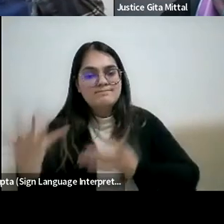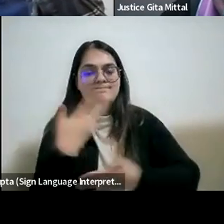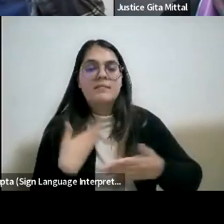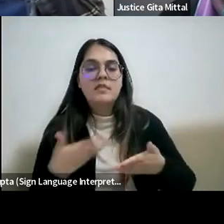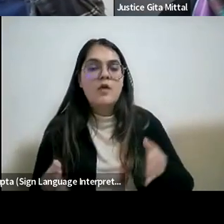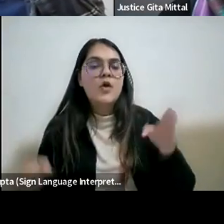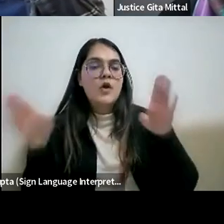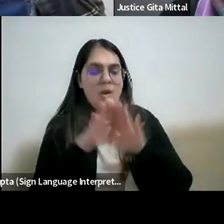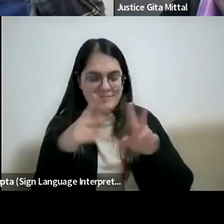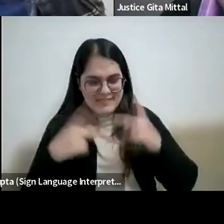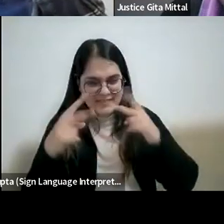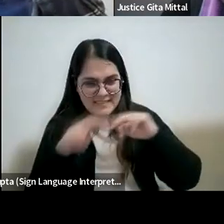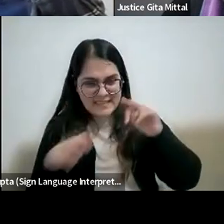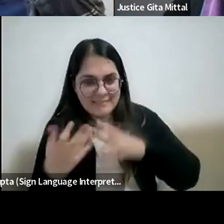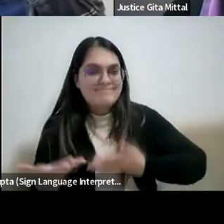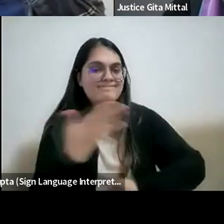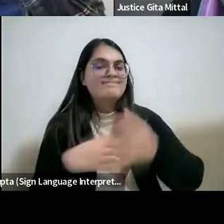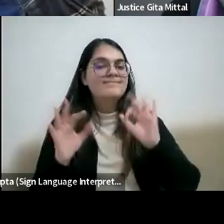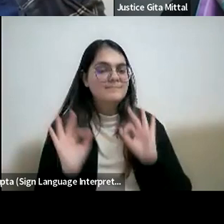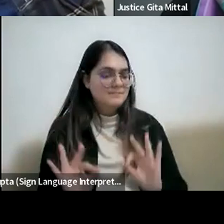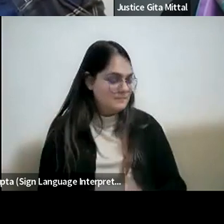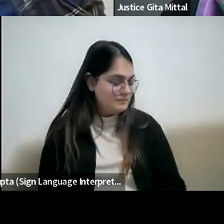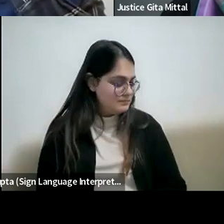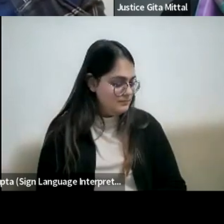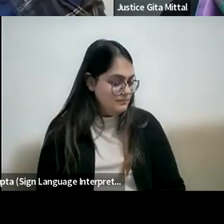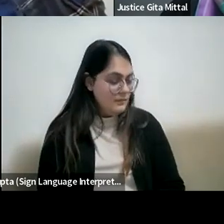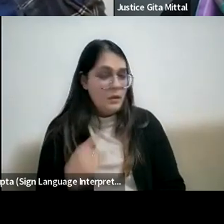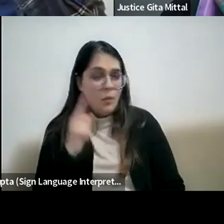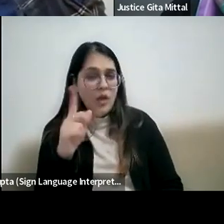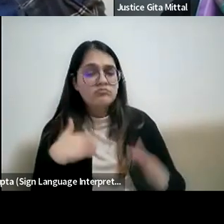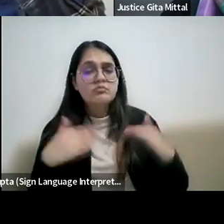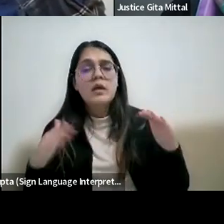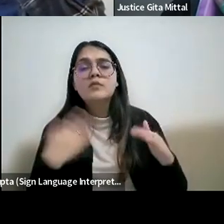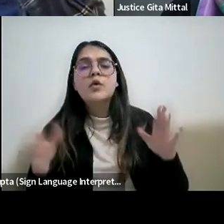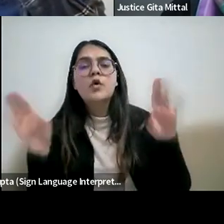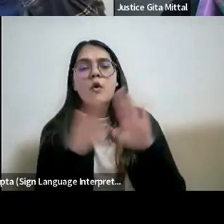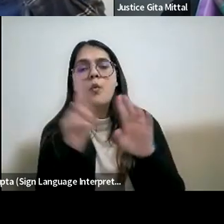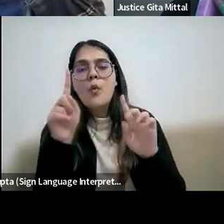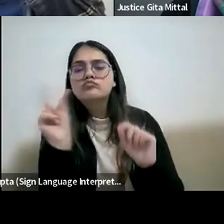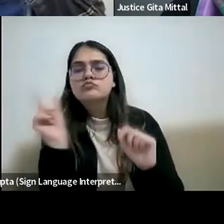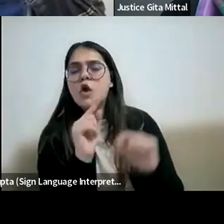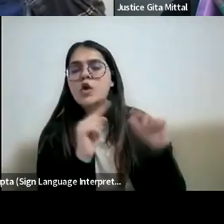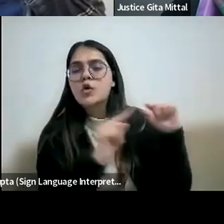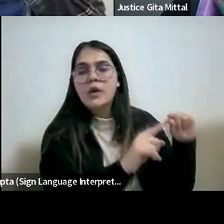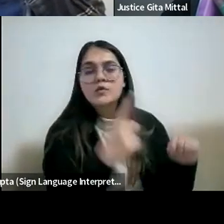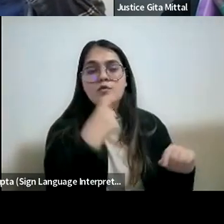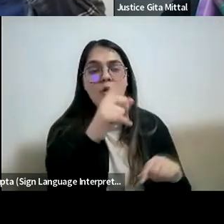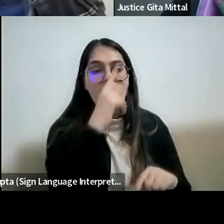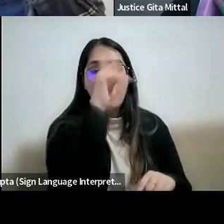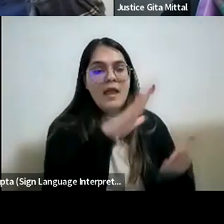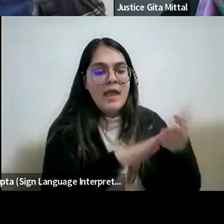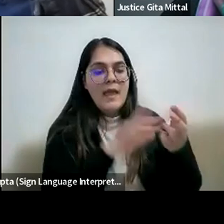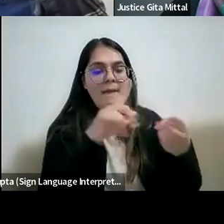this deeply enriching discussion that we've had. I'll close with one small short question to Ms. Meira Kumar,